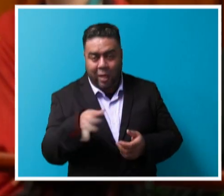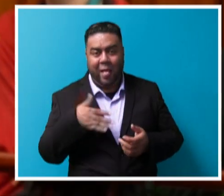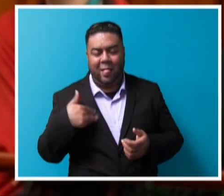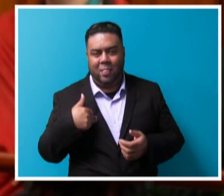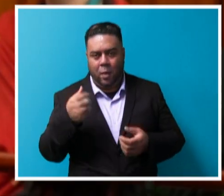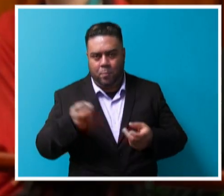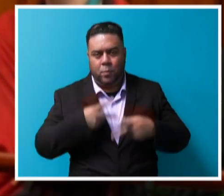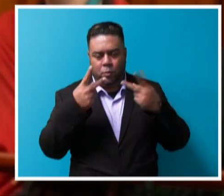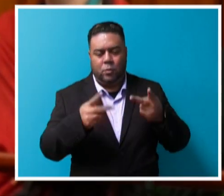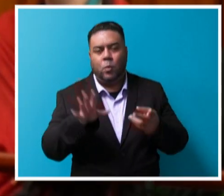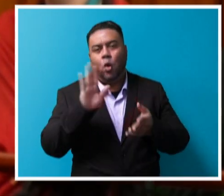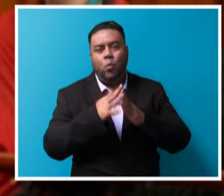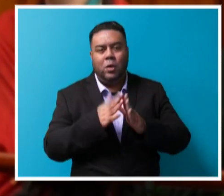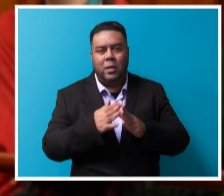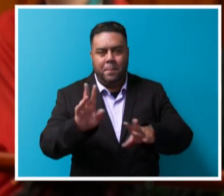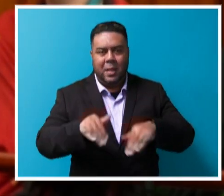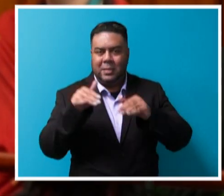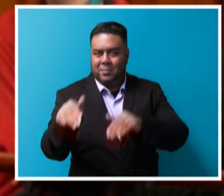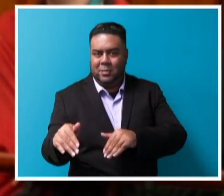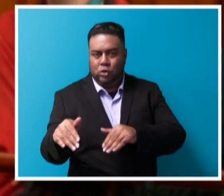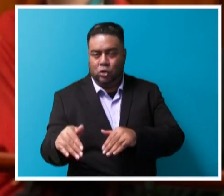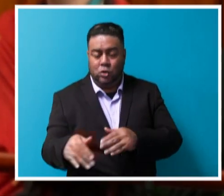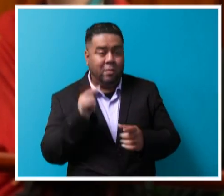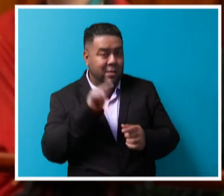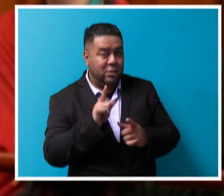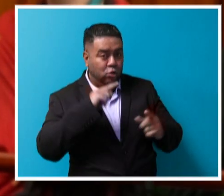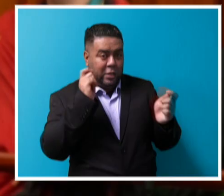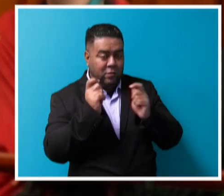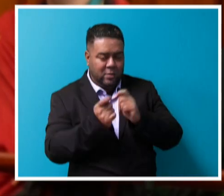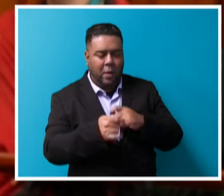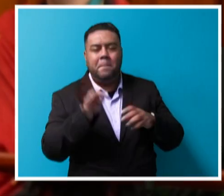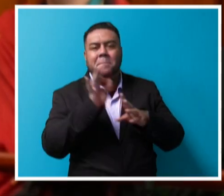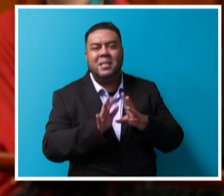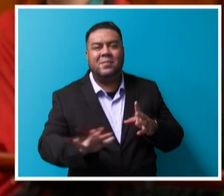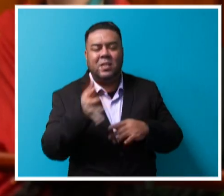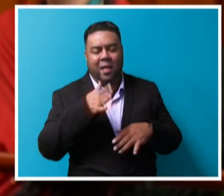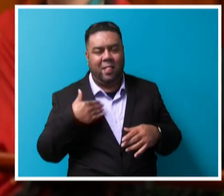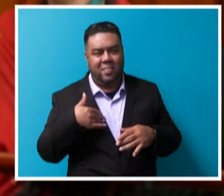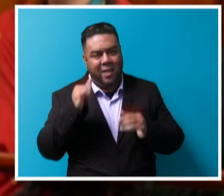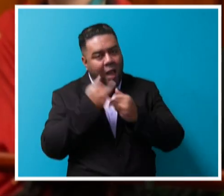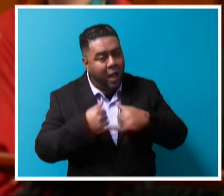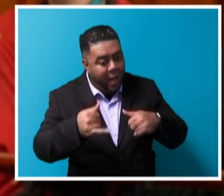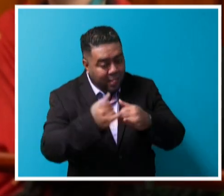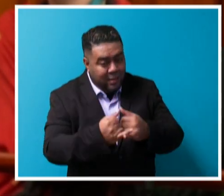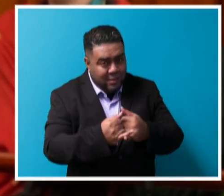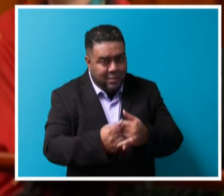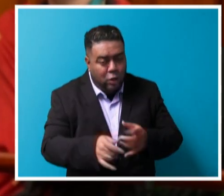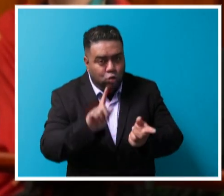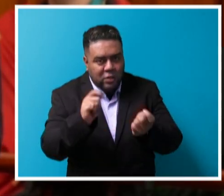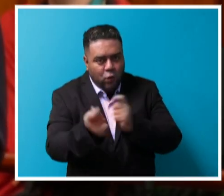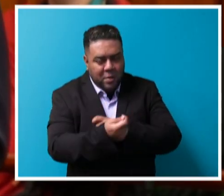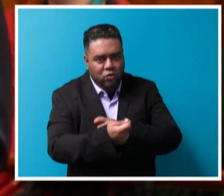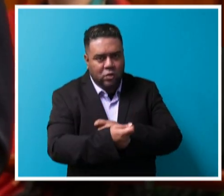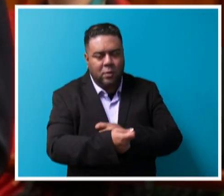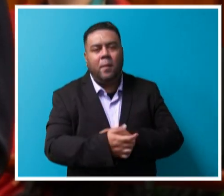community participation. Central to this transformation is the Pacific Healthy Island Transformation Program, or